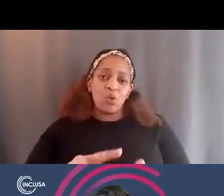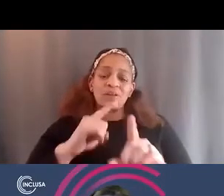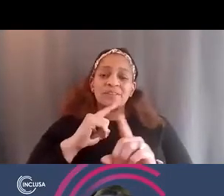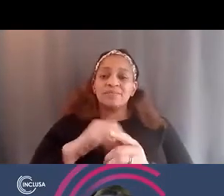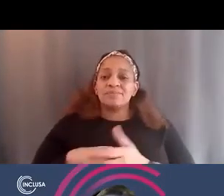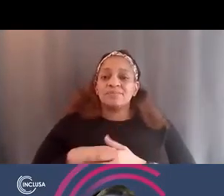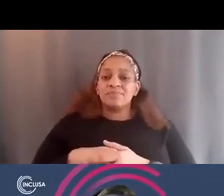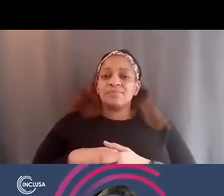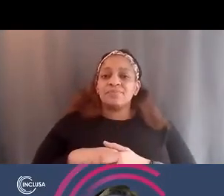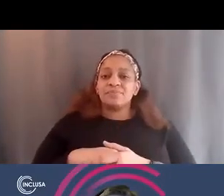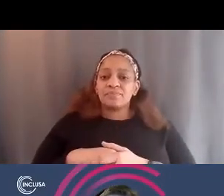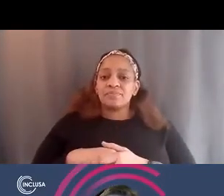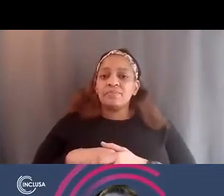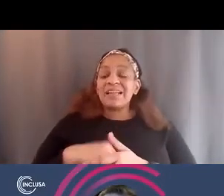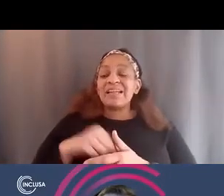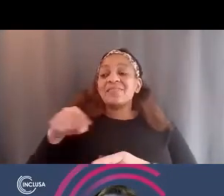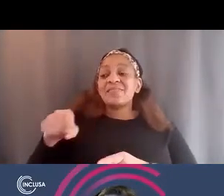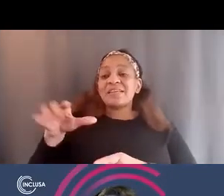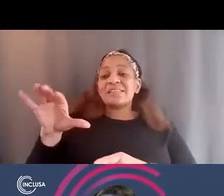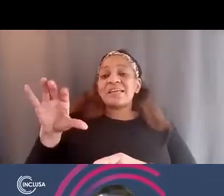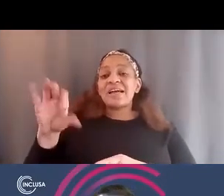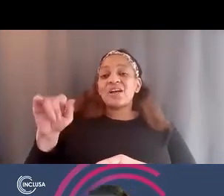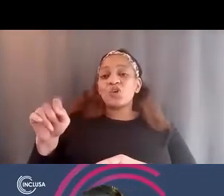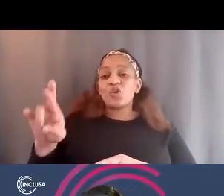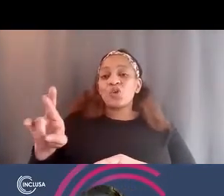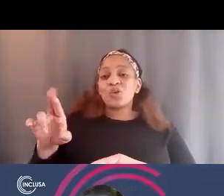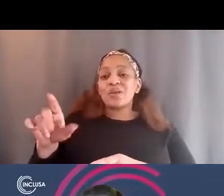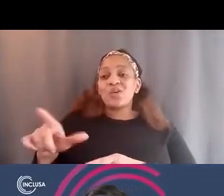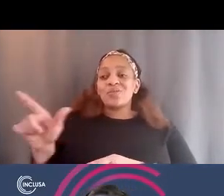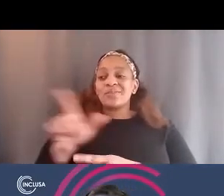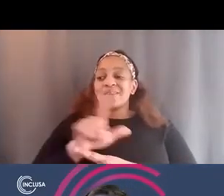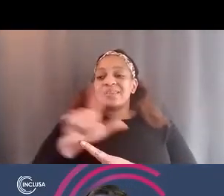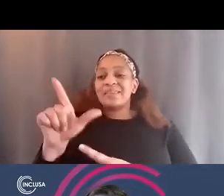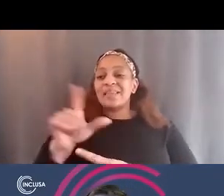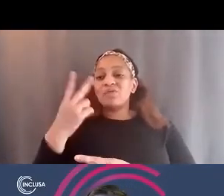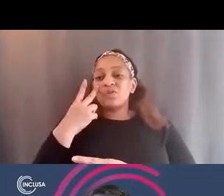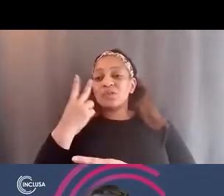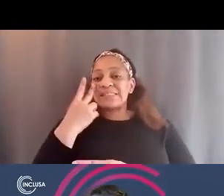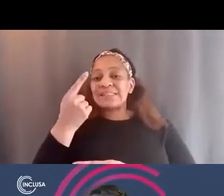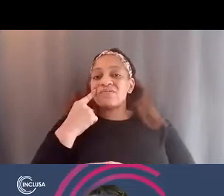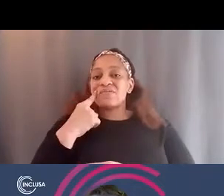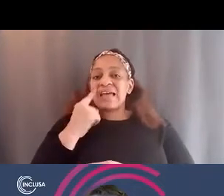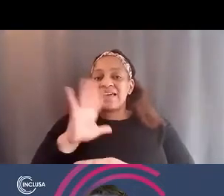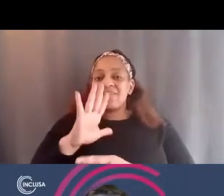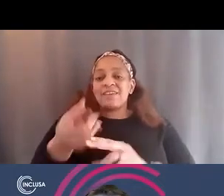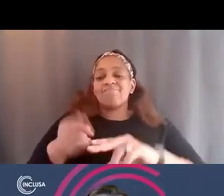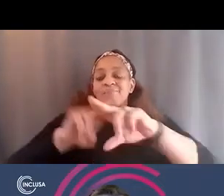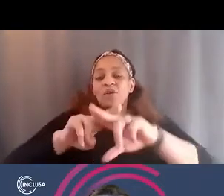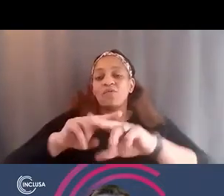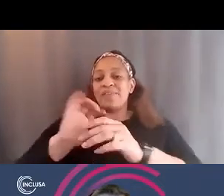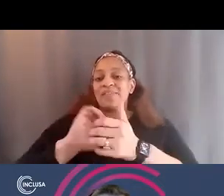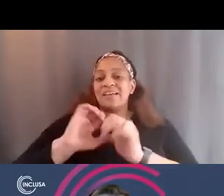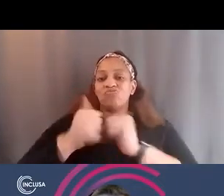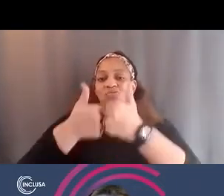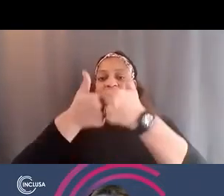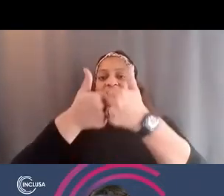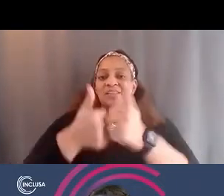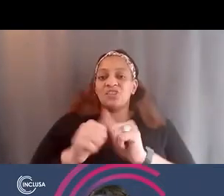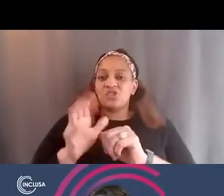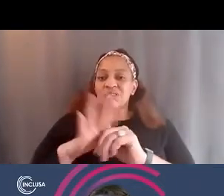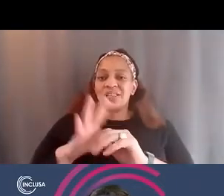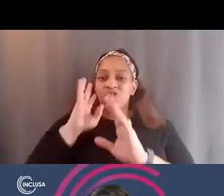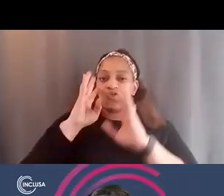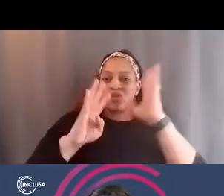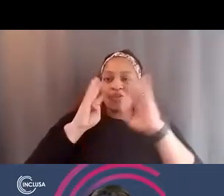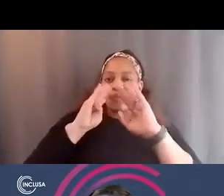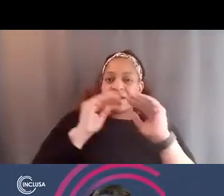a challenge and creates equitability across competitive integrated employment. So this is the same